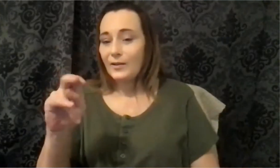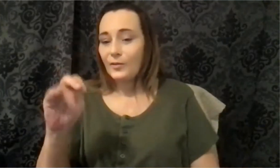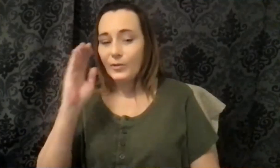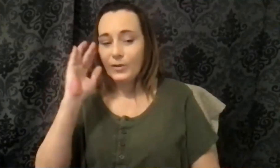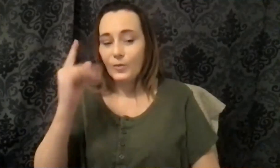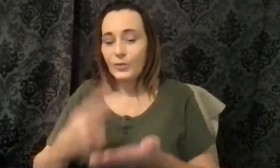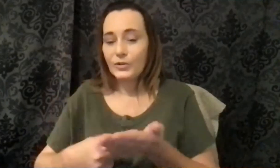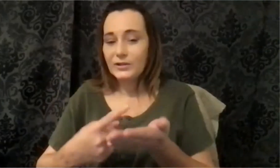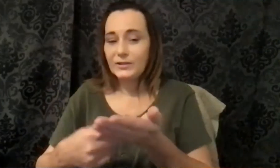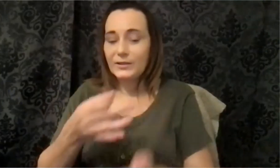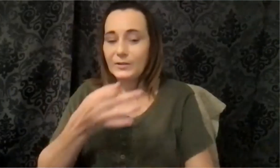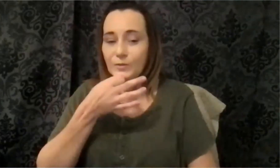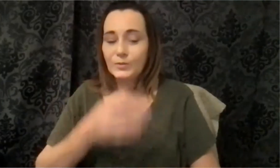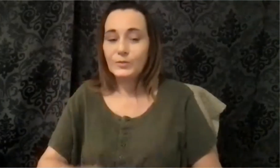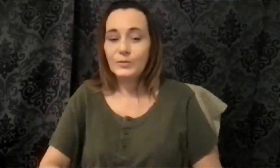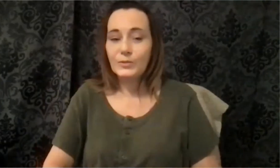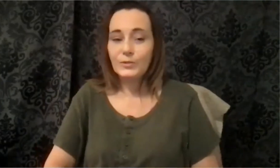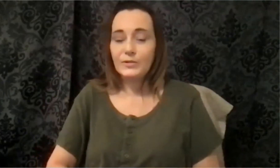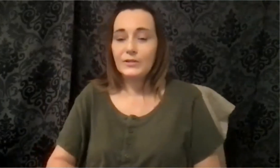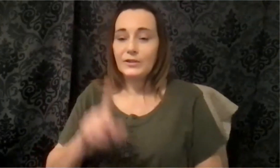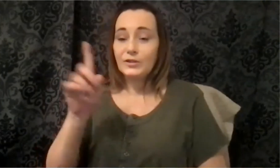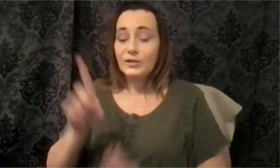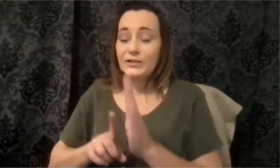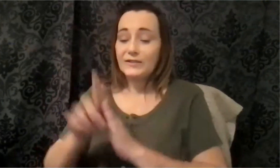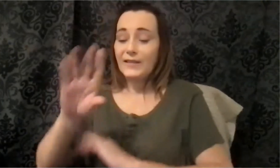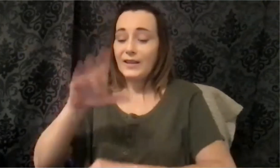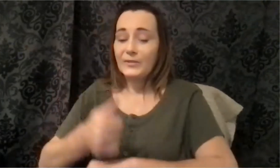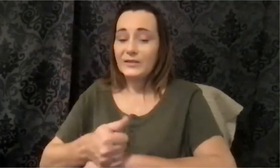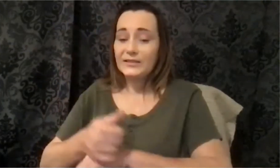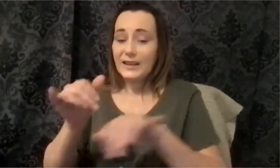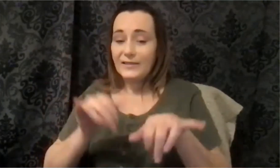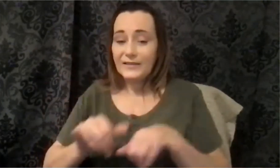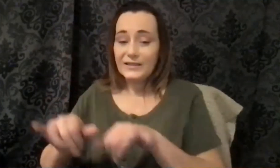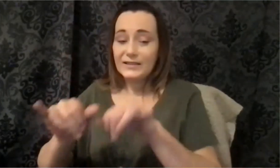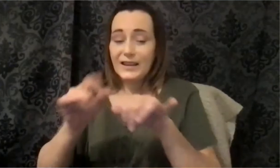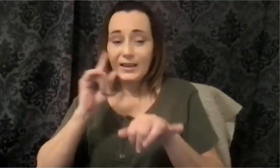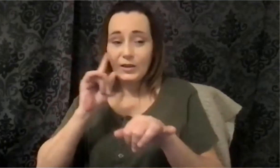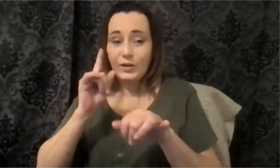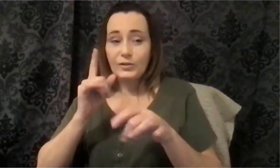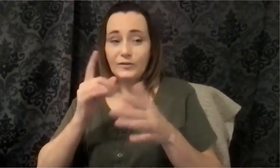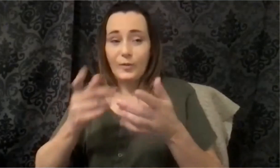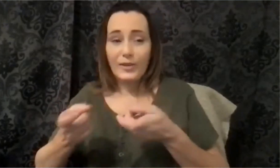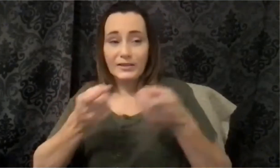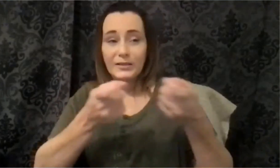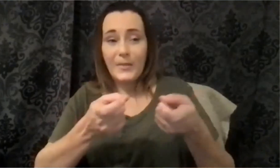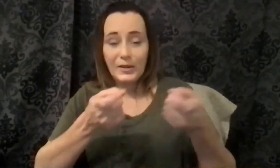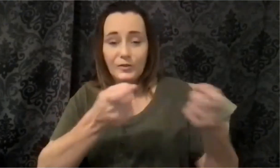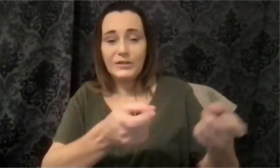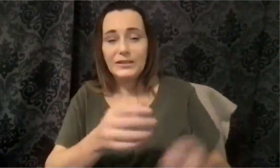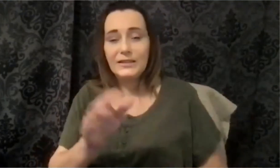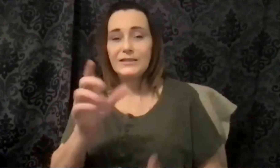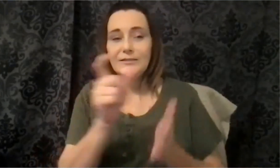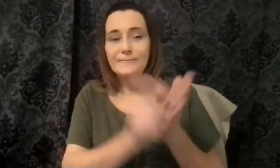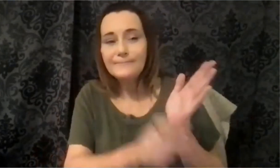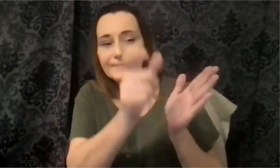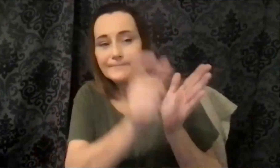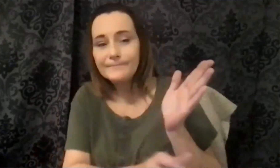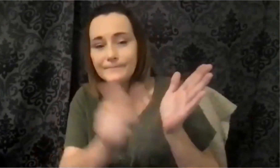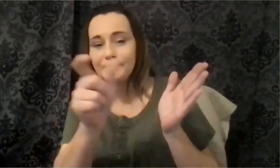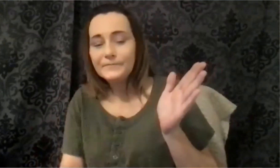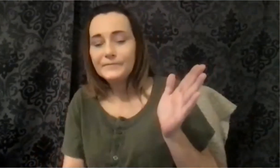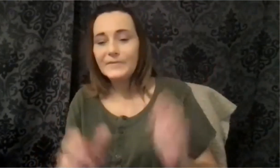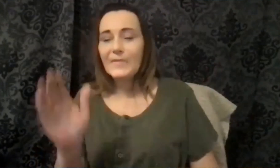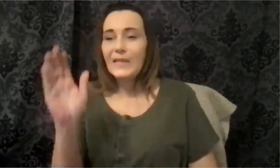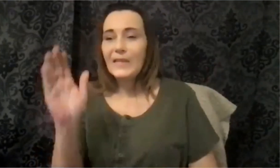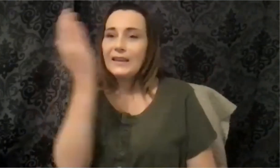work group developed a set of standards for the entries that seem almost like words to live